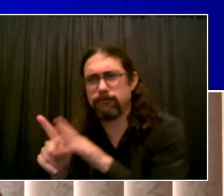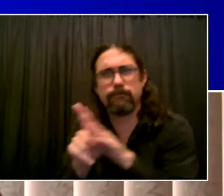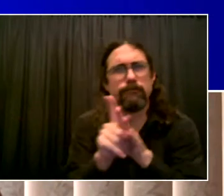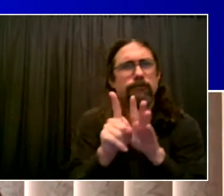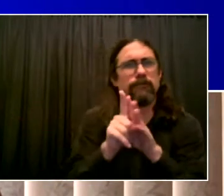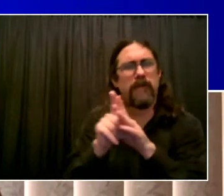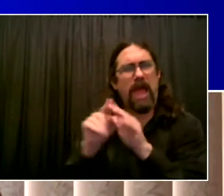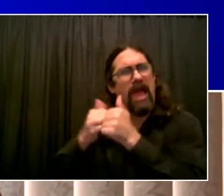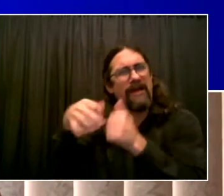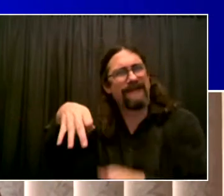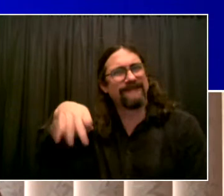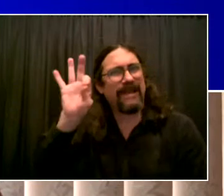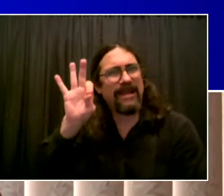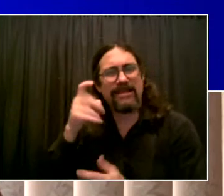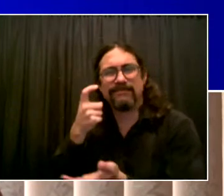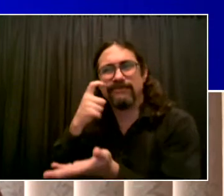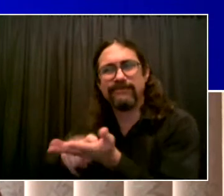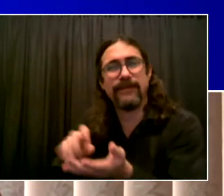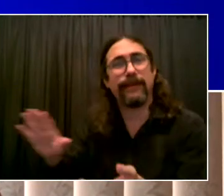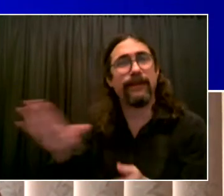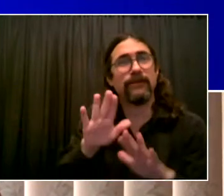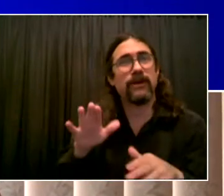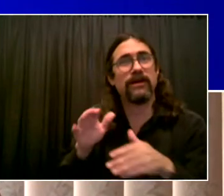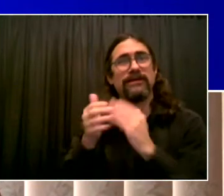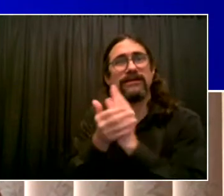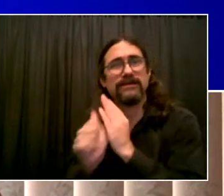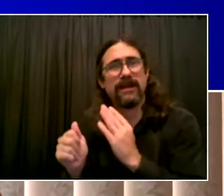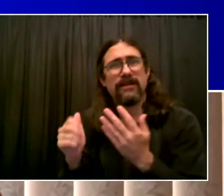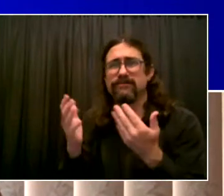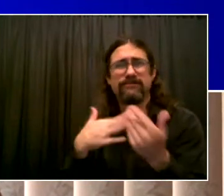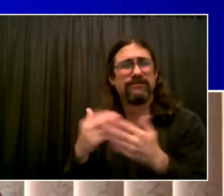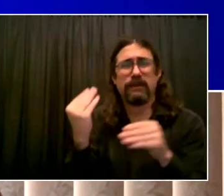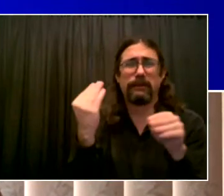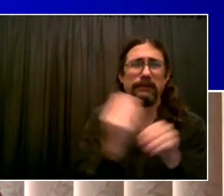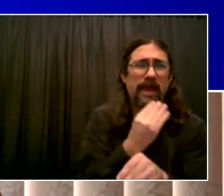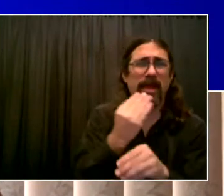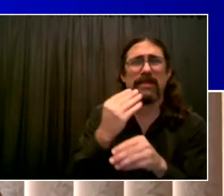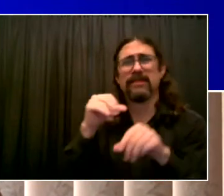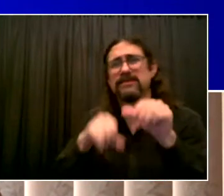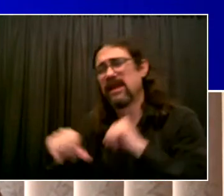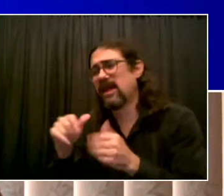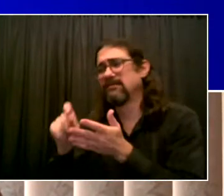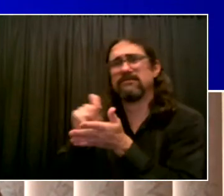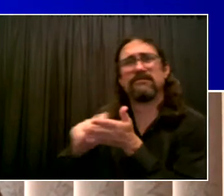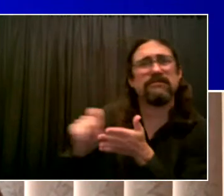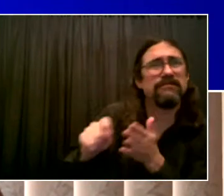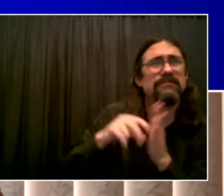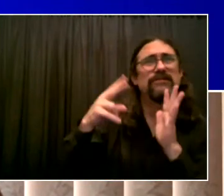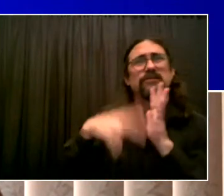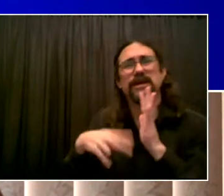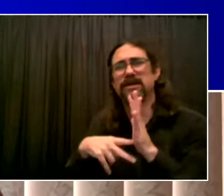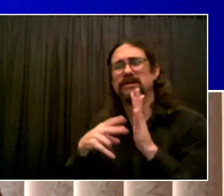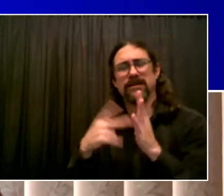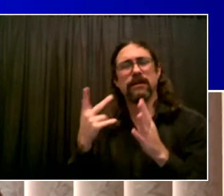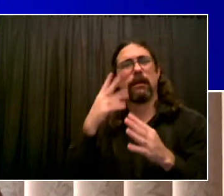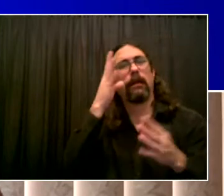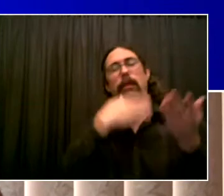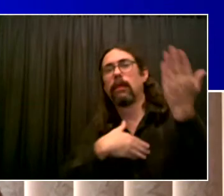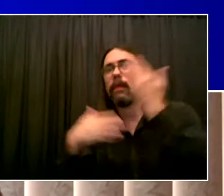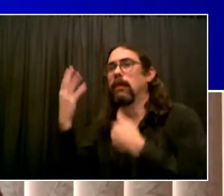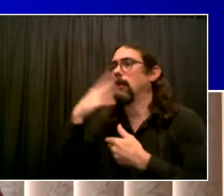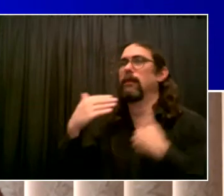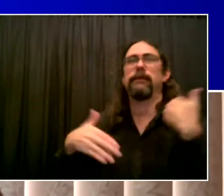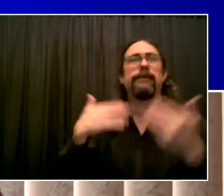drawn out, supported. Too many of those kids have been missed in the past. We're changing that now. I'd love you to reflect on what it means from your